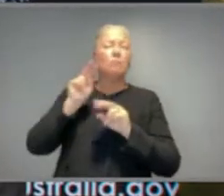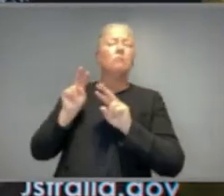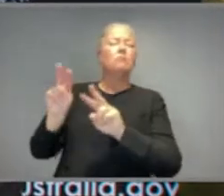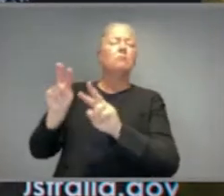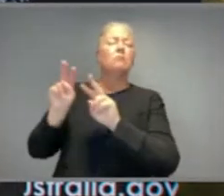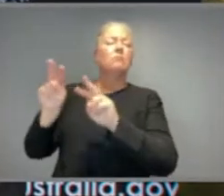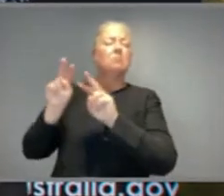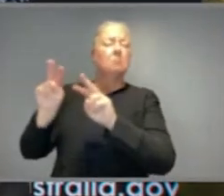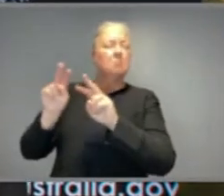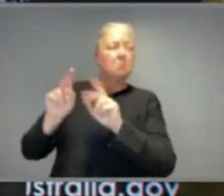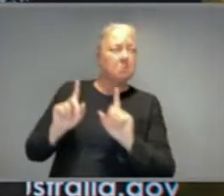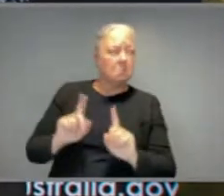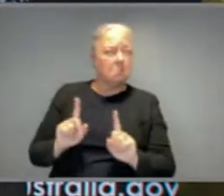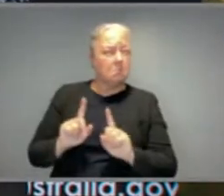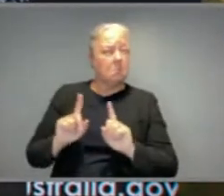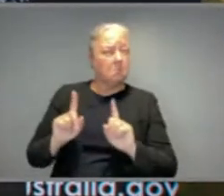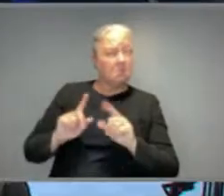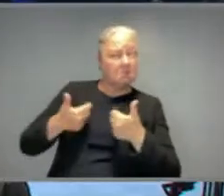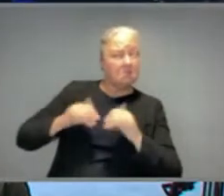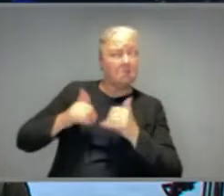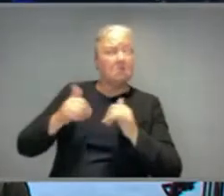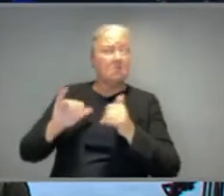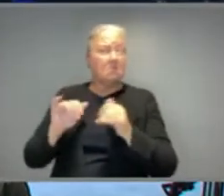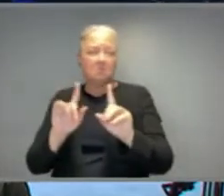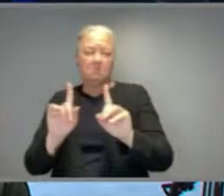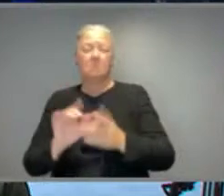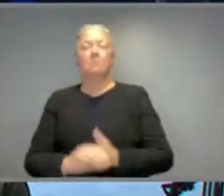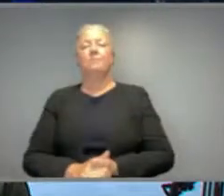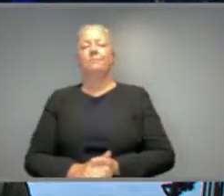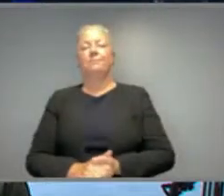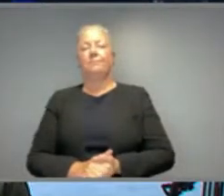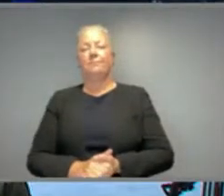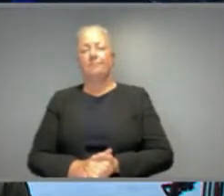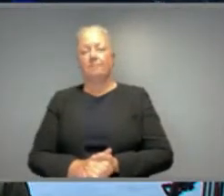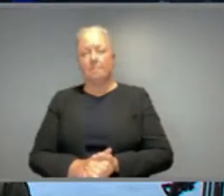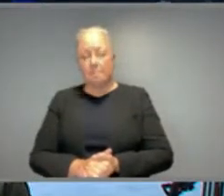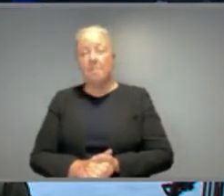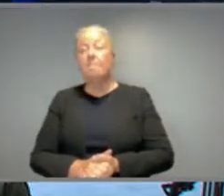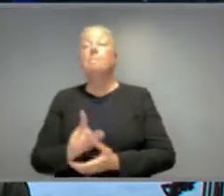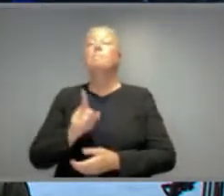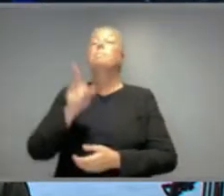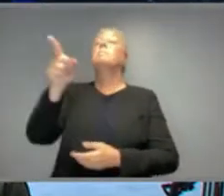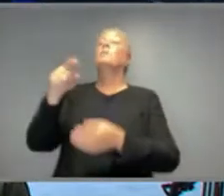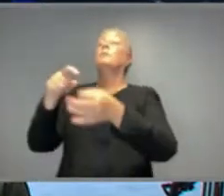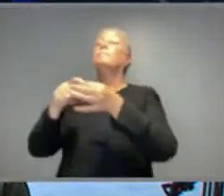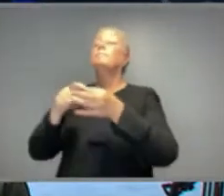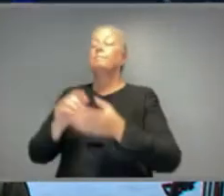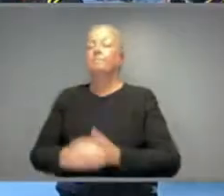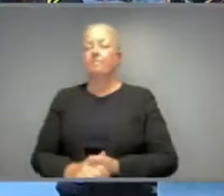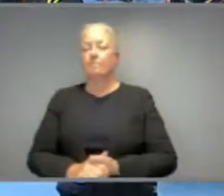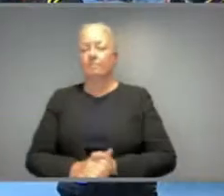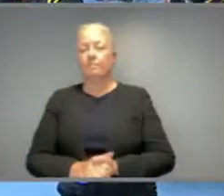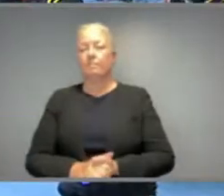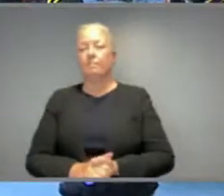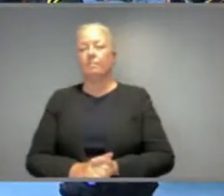assessments as is necessary. Up the back, and then we'll move forward.